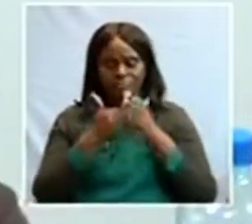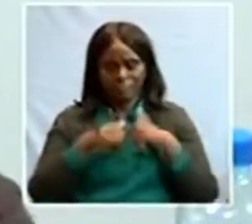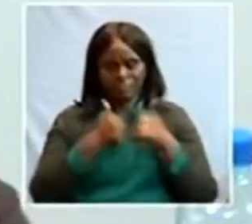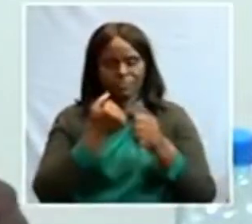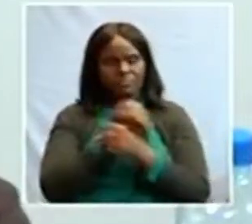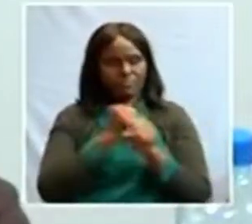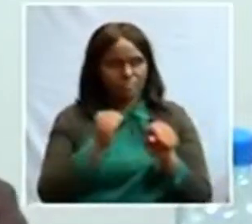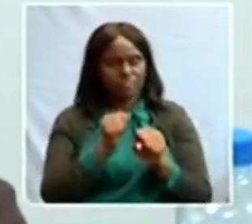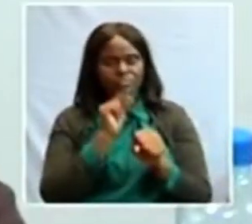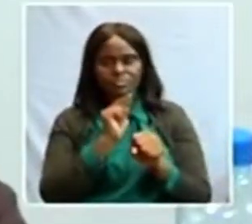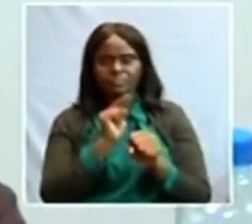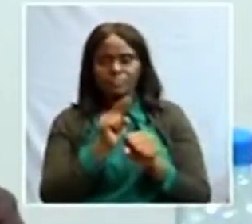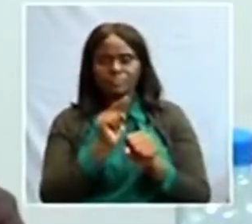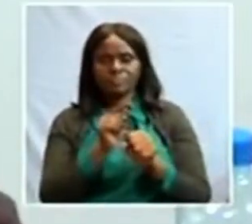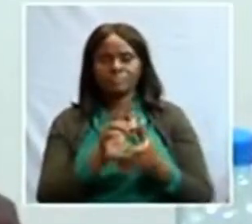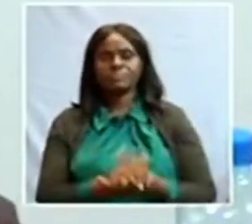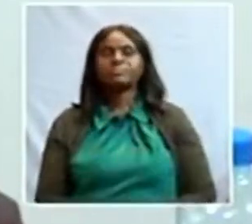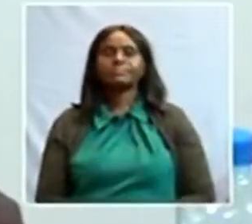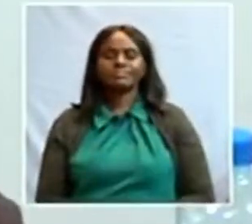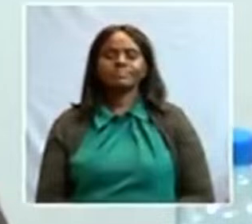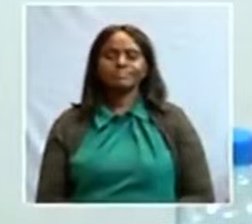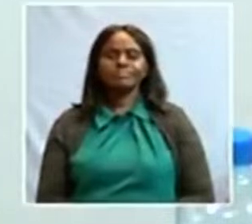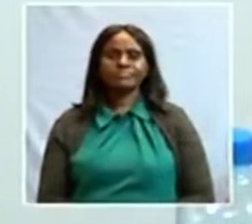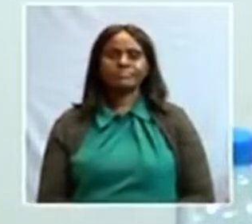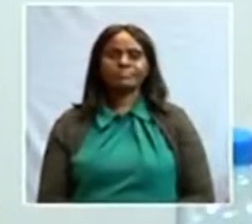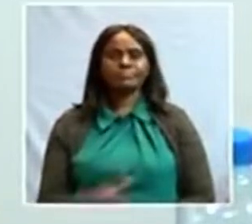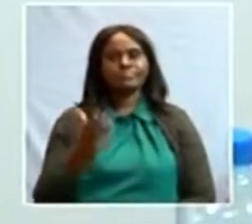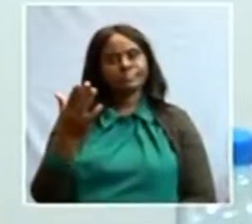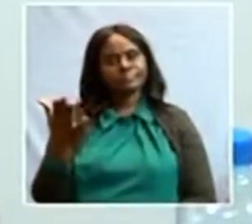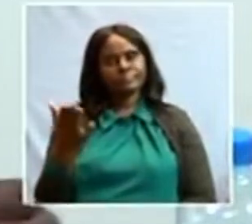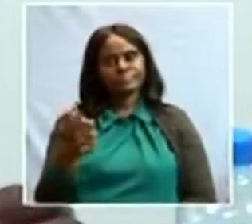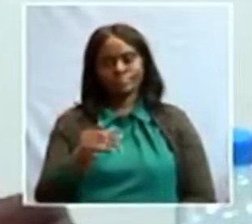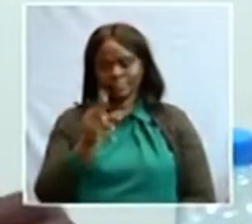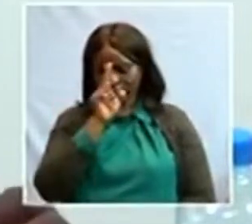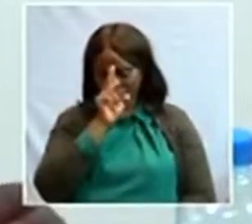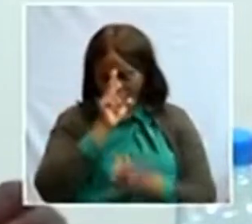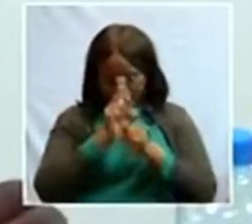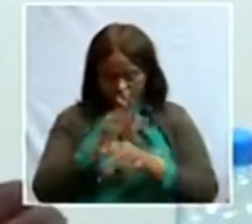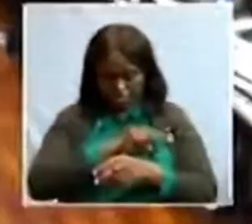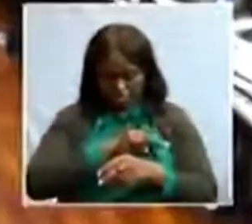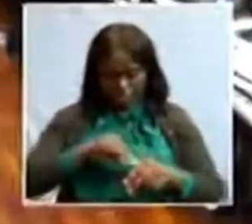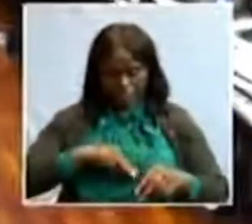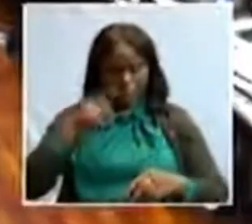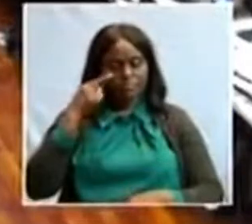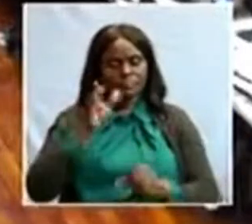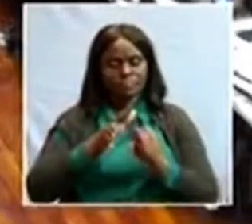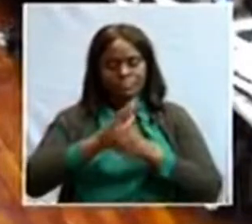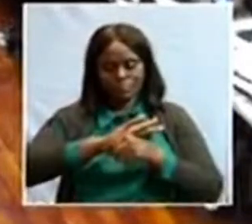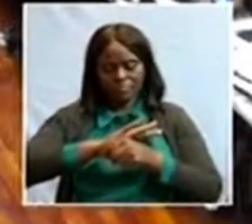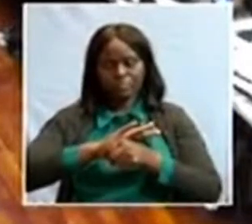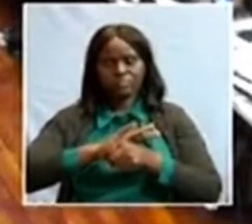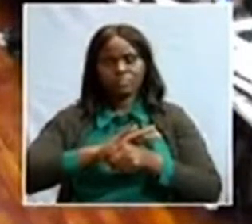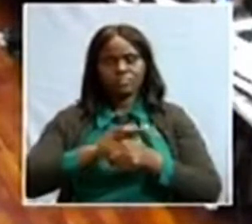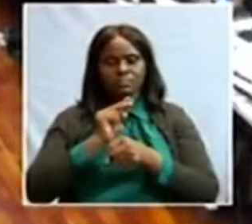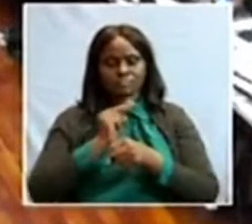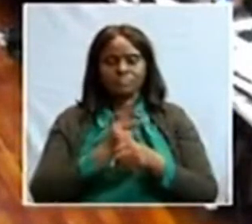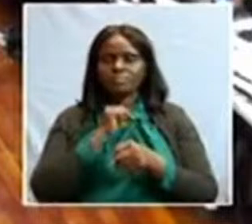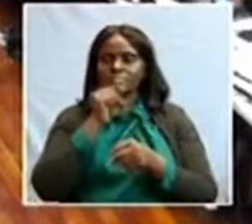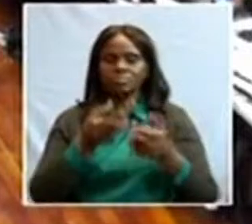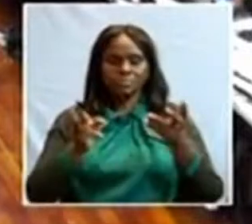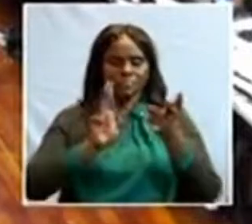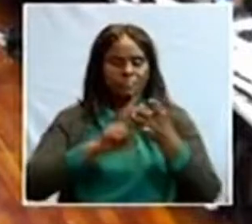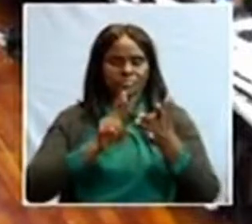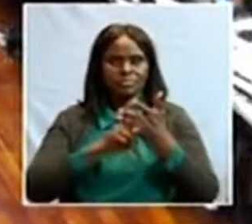resolve this query. Yes, the Honourable Member for Siabonga. So we are not repeating what